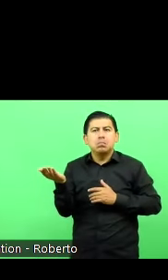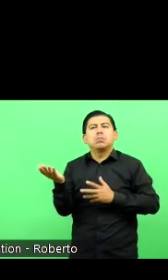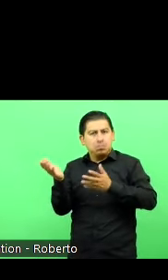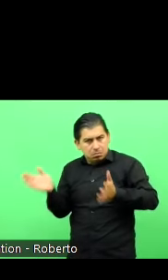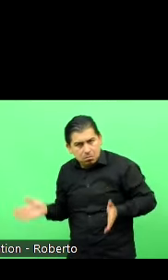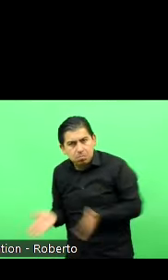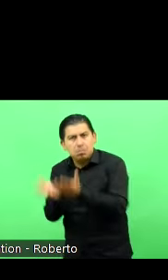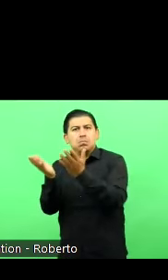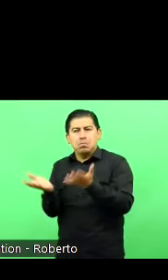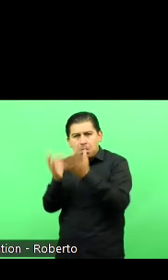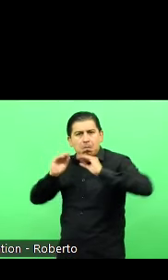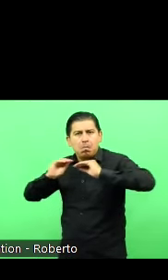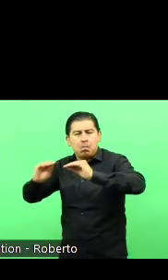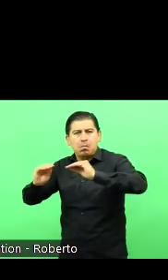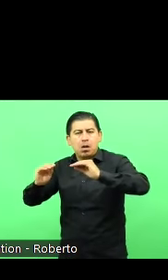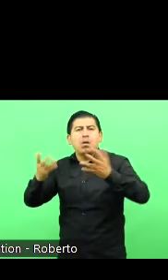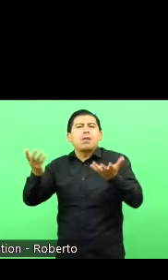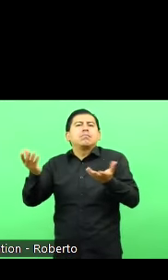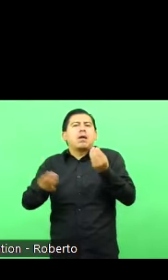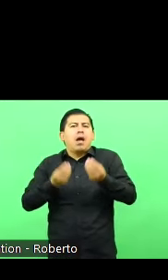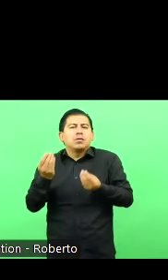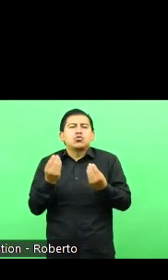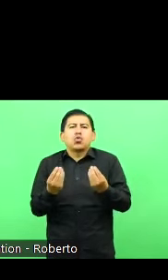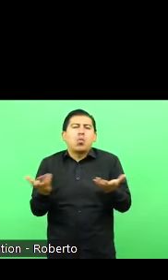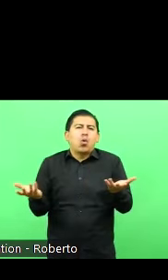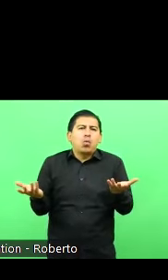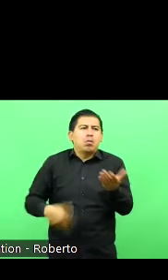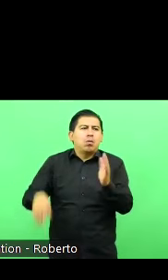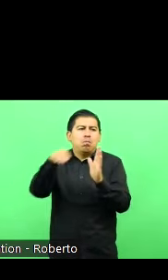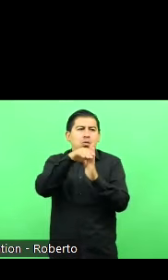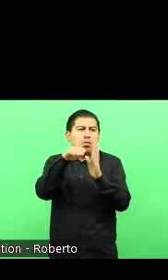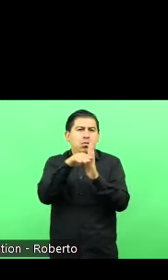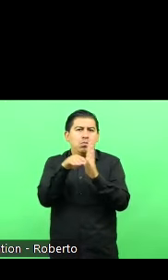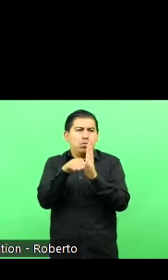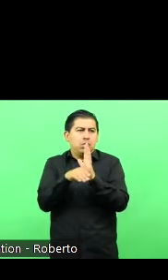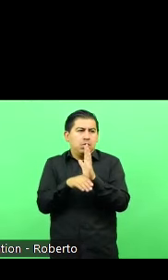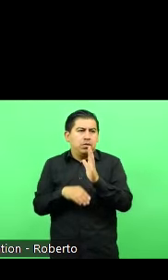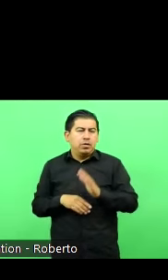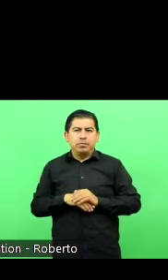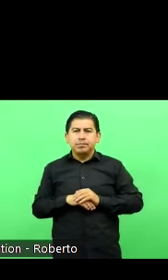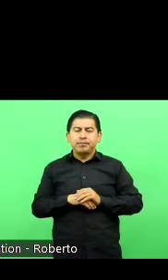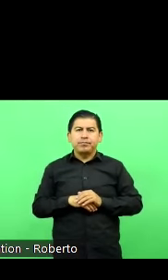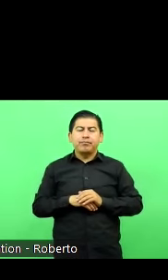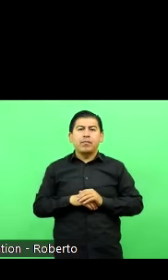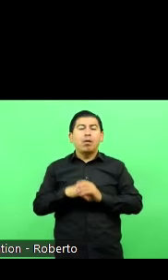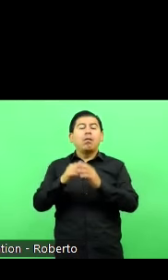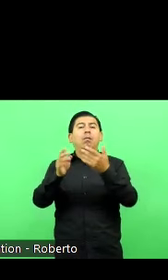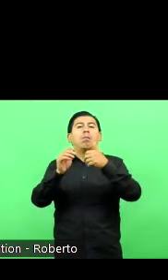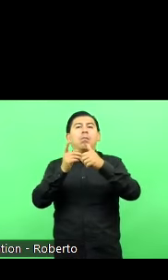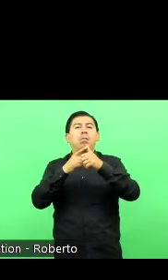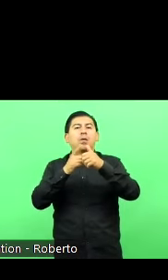action. First, we must continue building the awareness and capacity